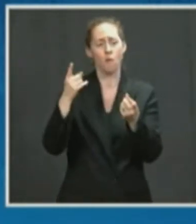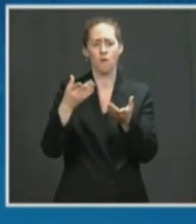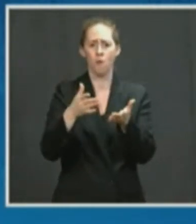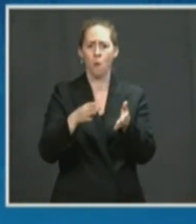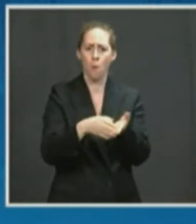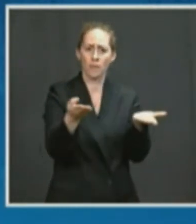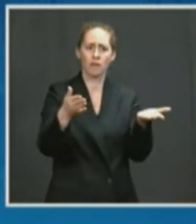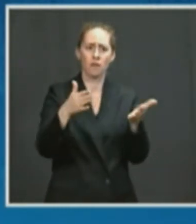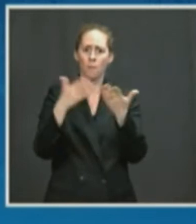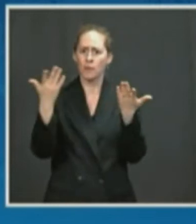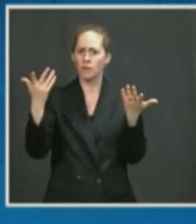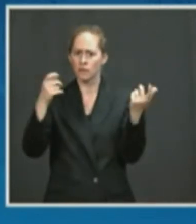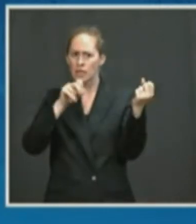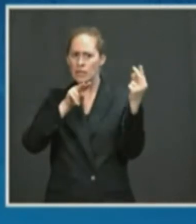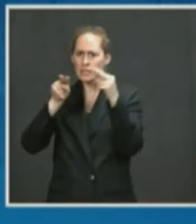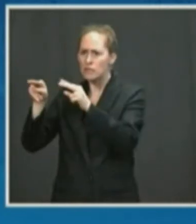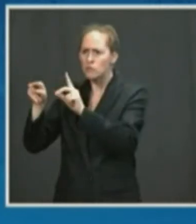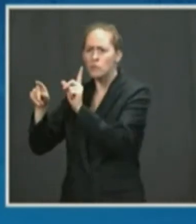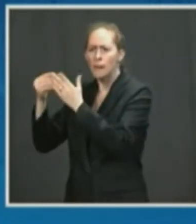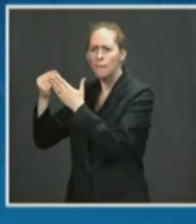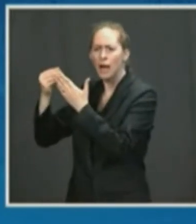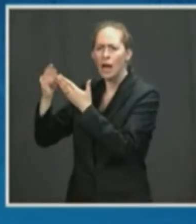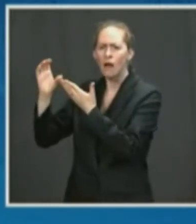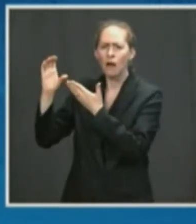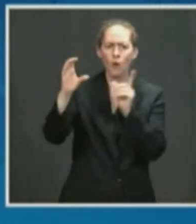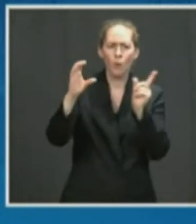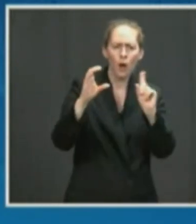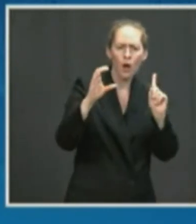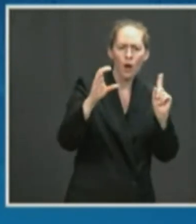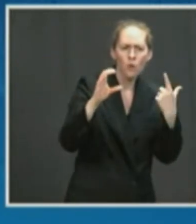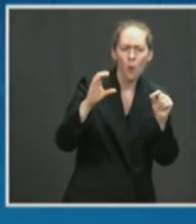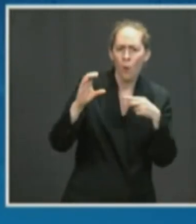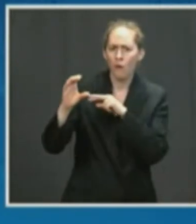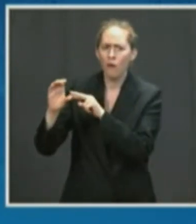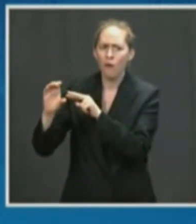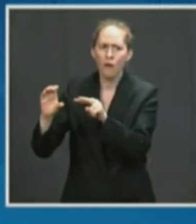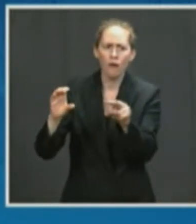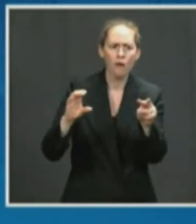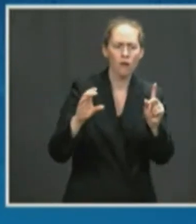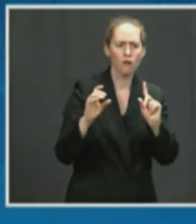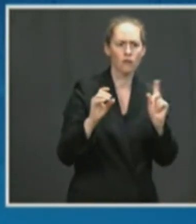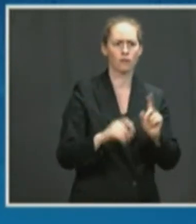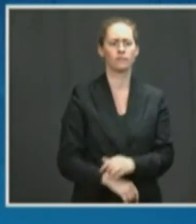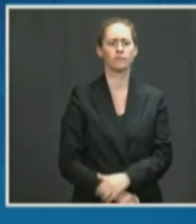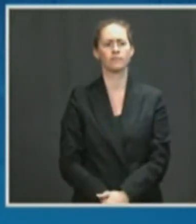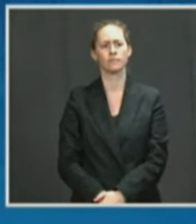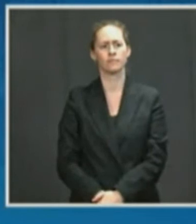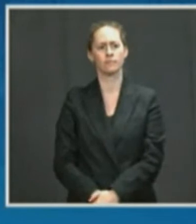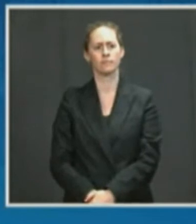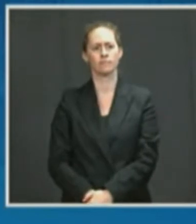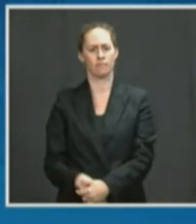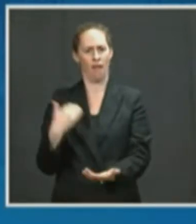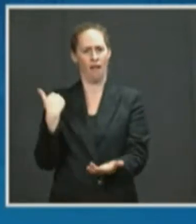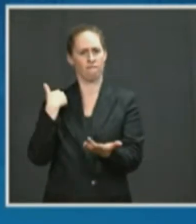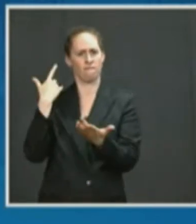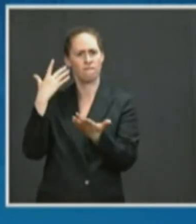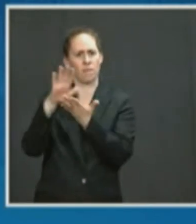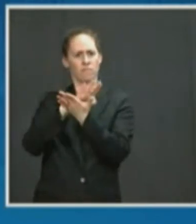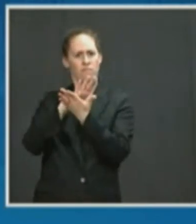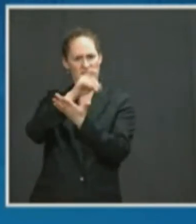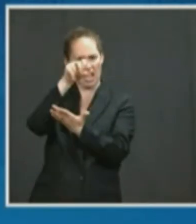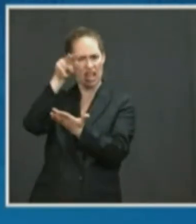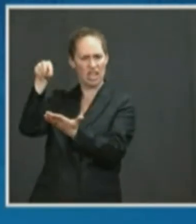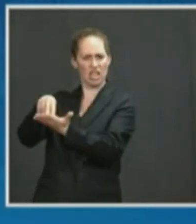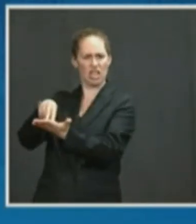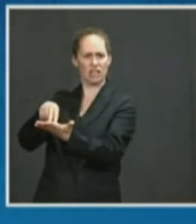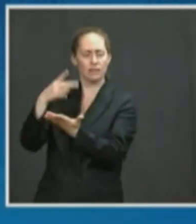on. There's a page called Sneak DT. Go there and you will find more than